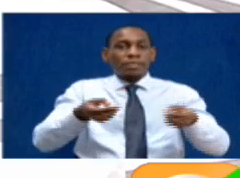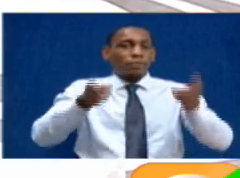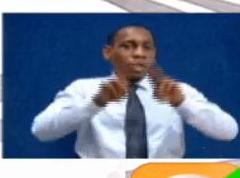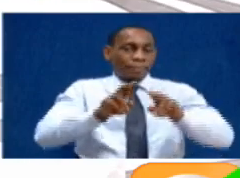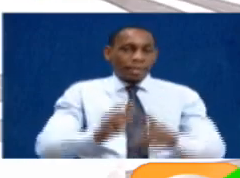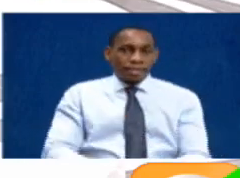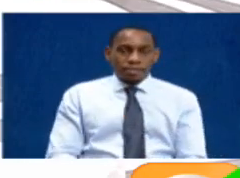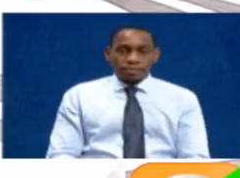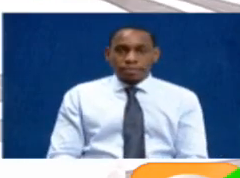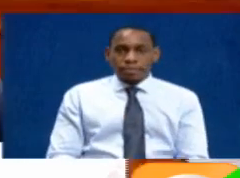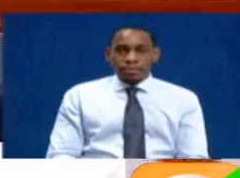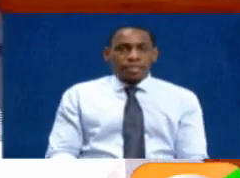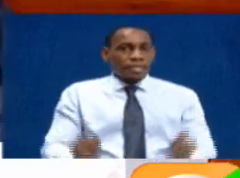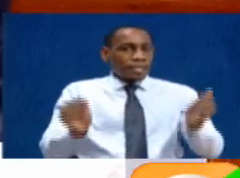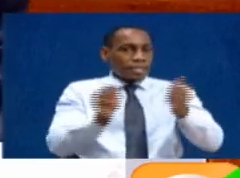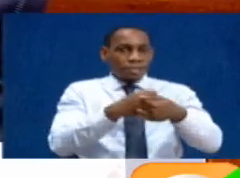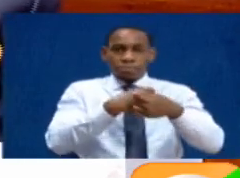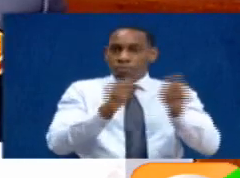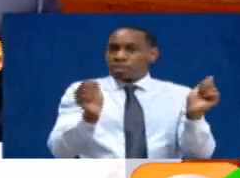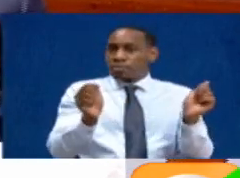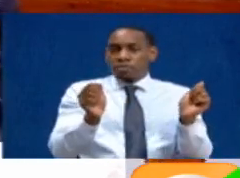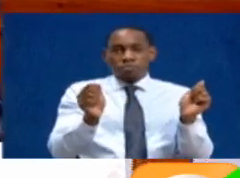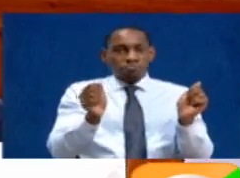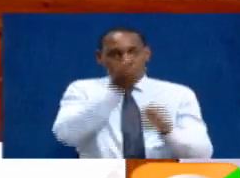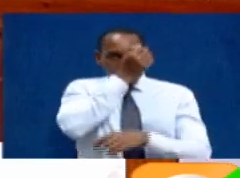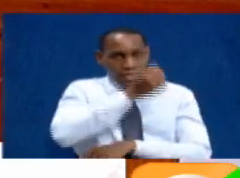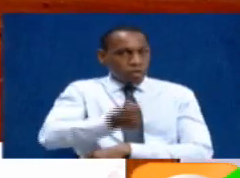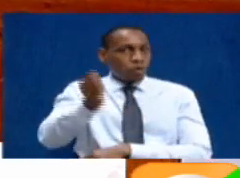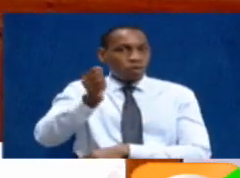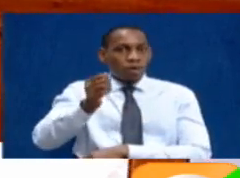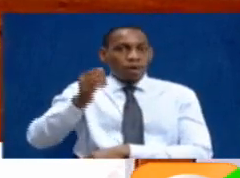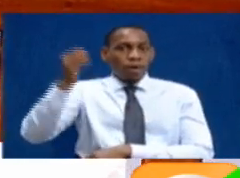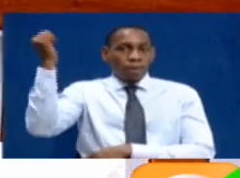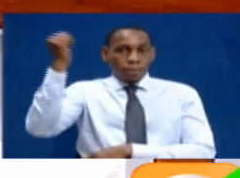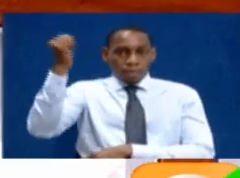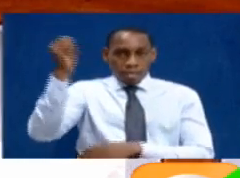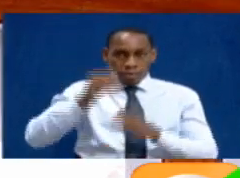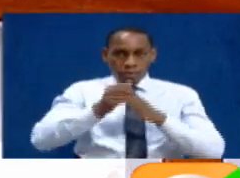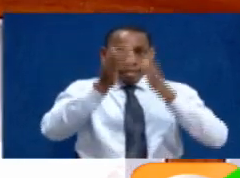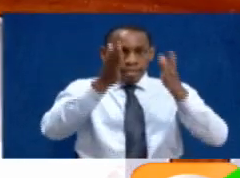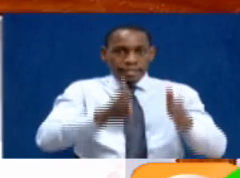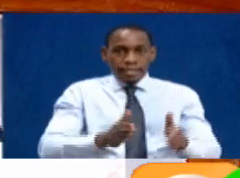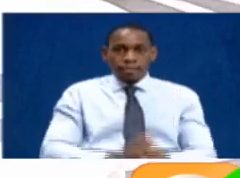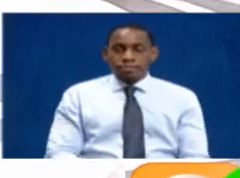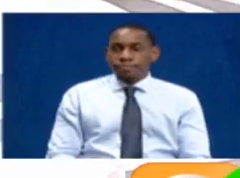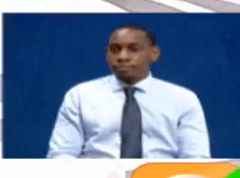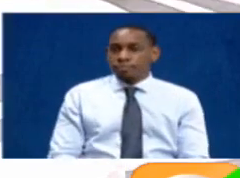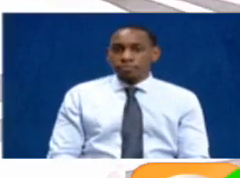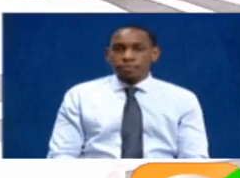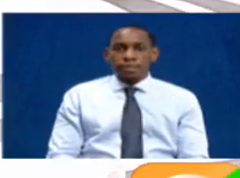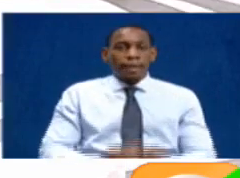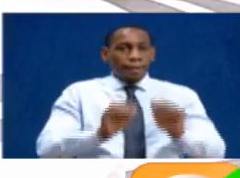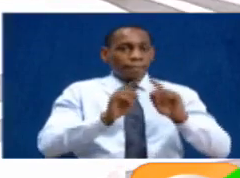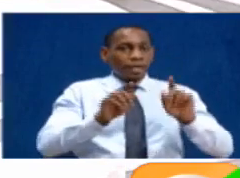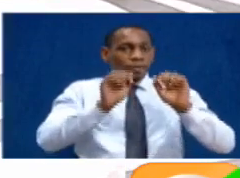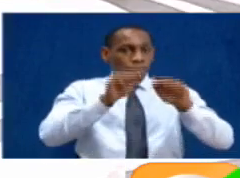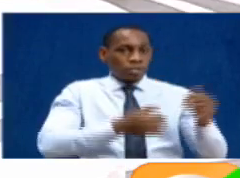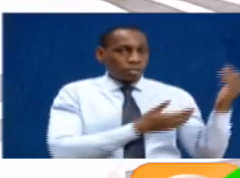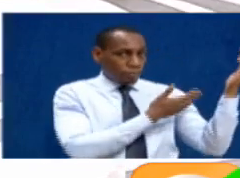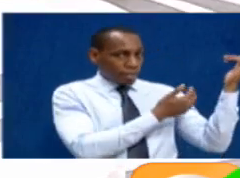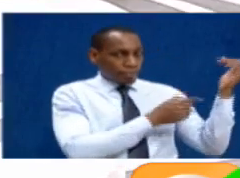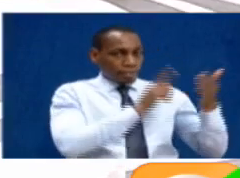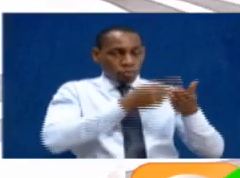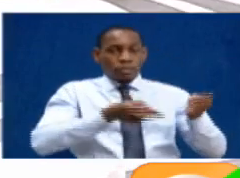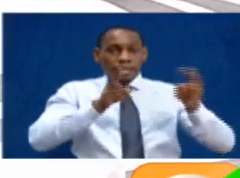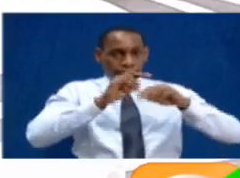you. You don't dismiss a political leader. All right, let's take a break. But you can predict on what will have to